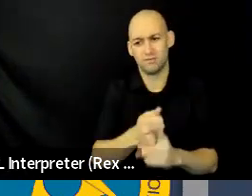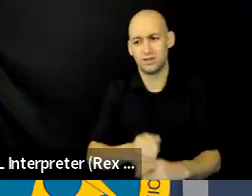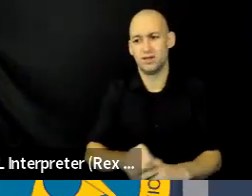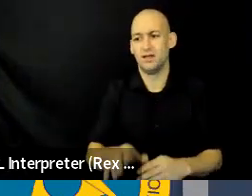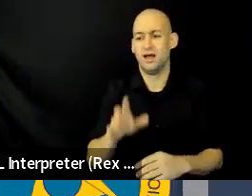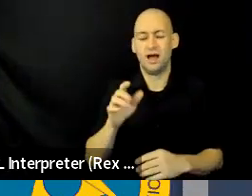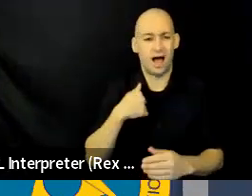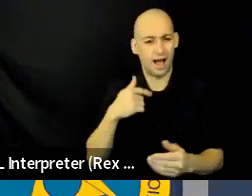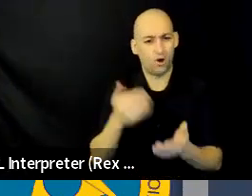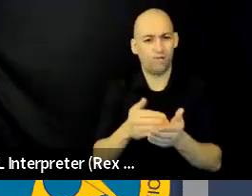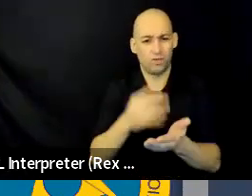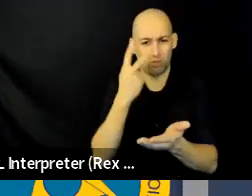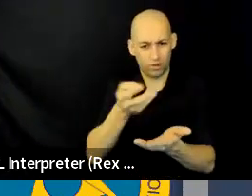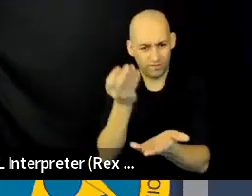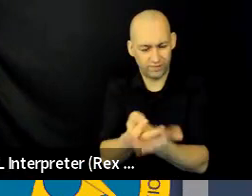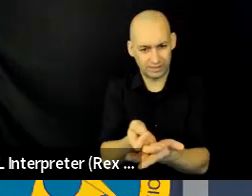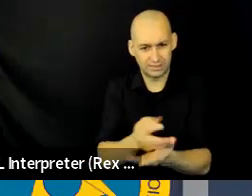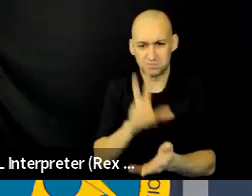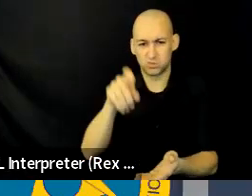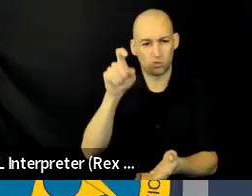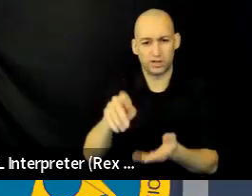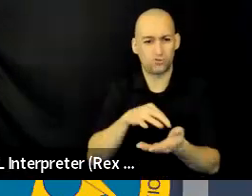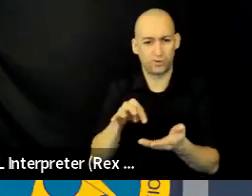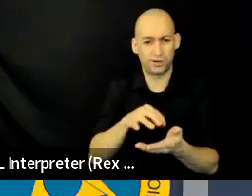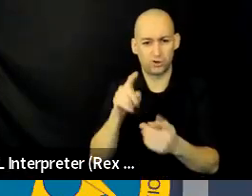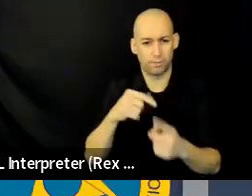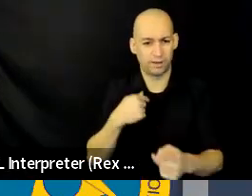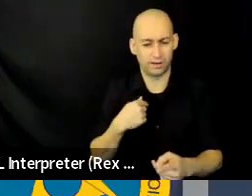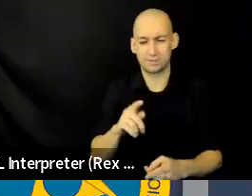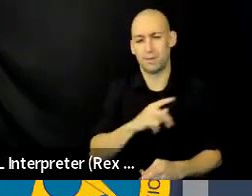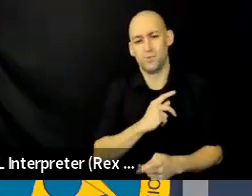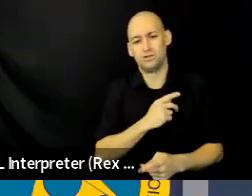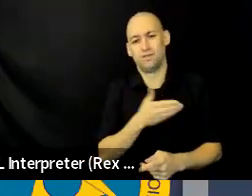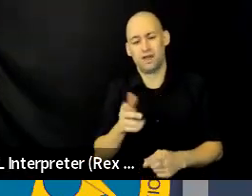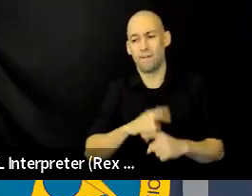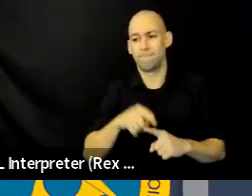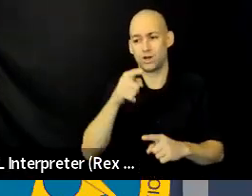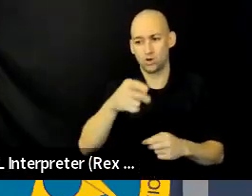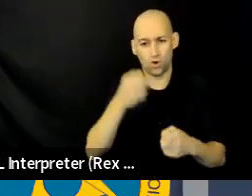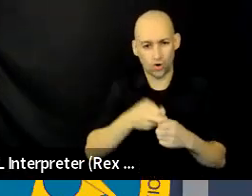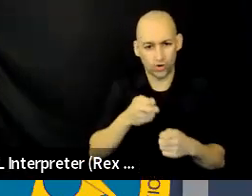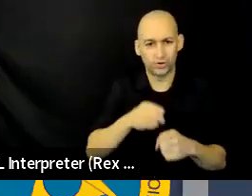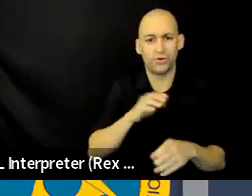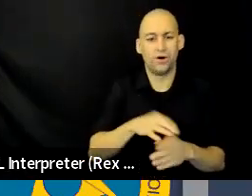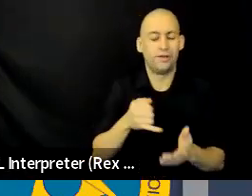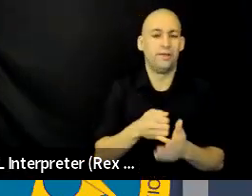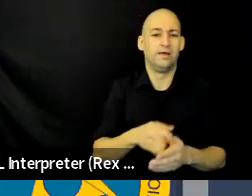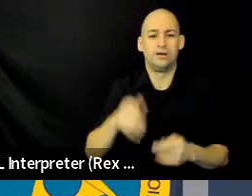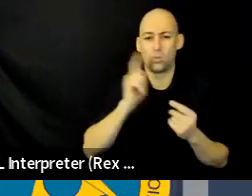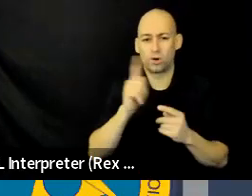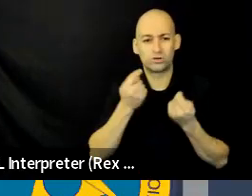me. That's just my own personal thing over and over. But you're hard on it and where you're trying to go and where you've